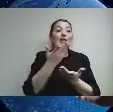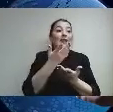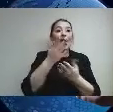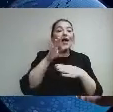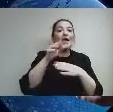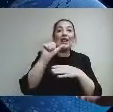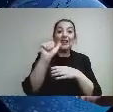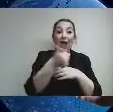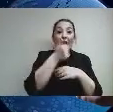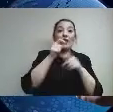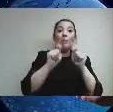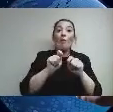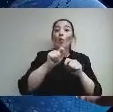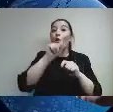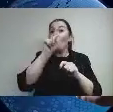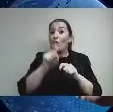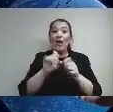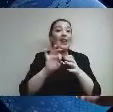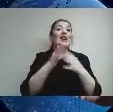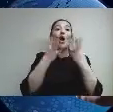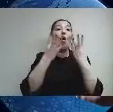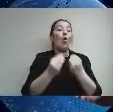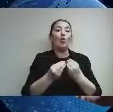that? Thank you.